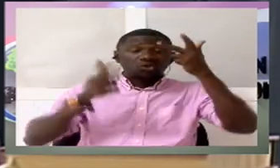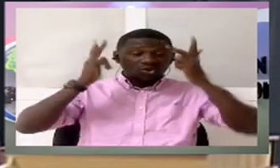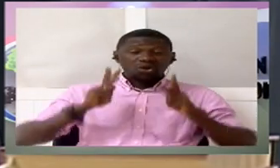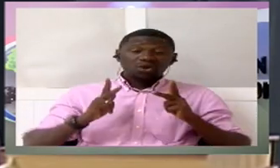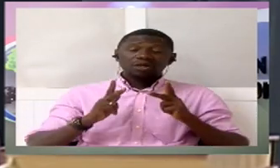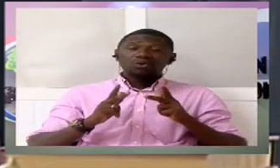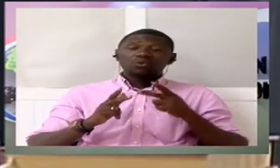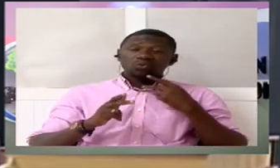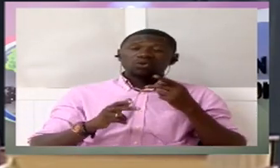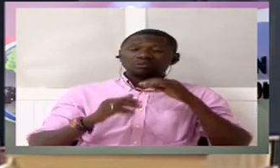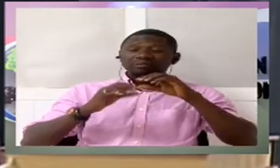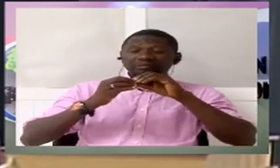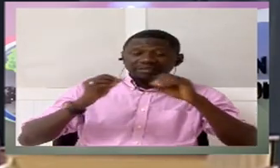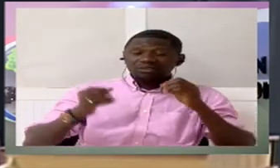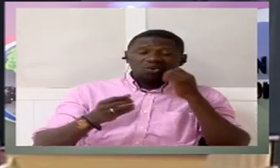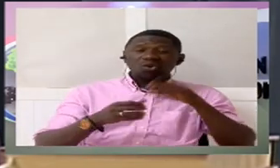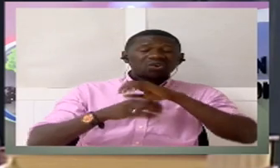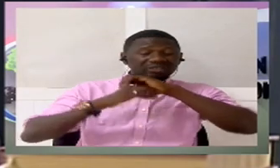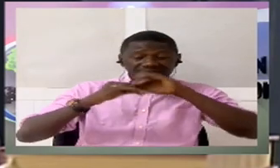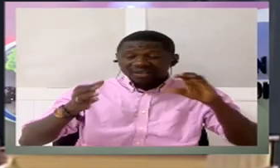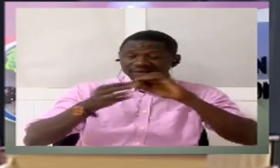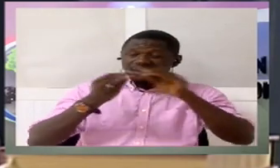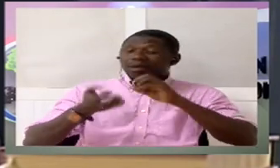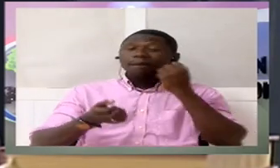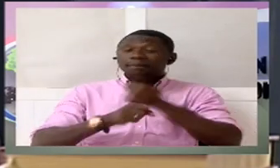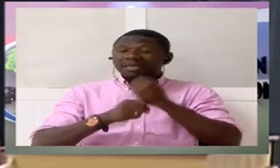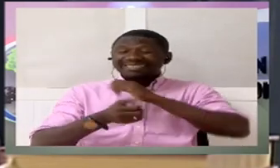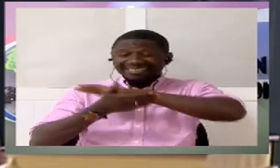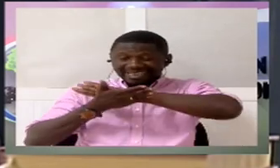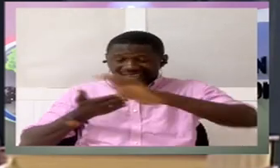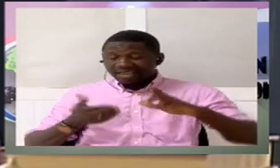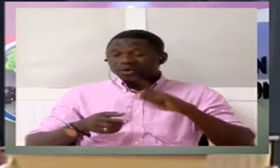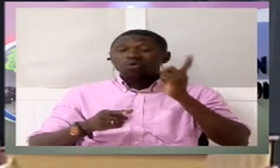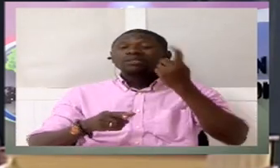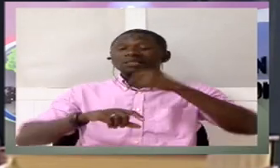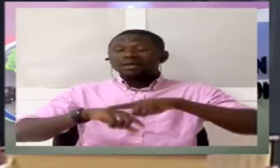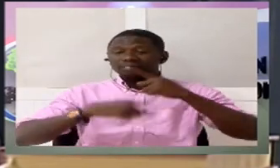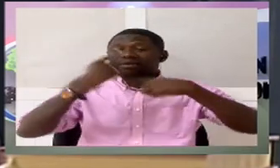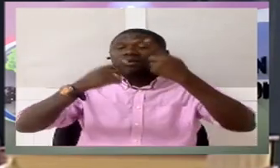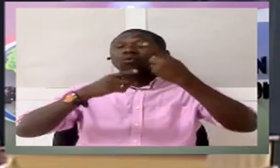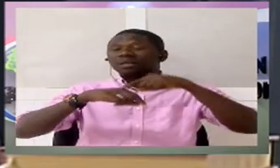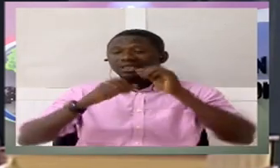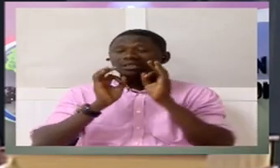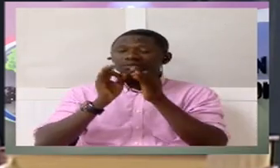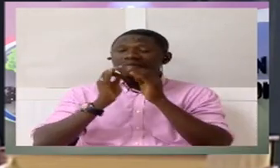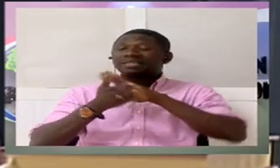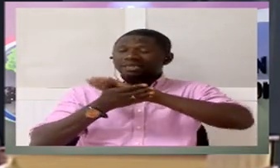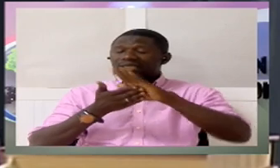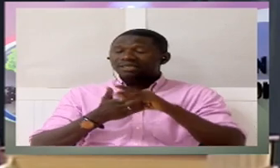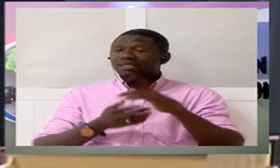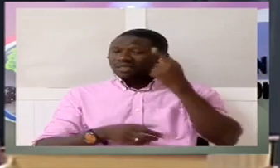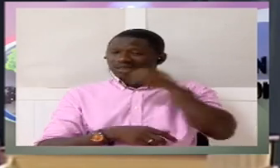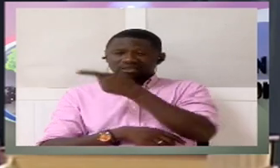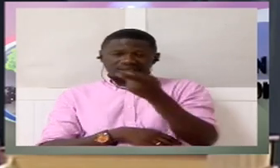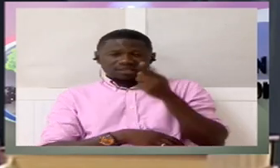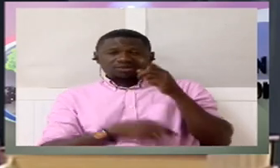kill him. And this lawyer was unraveling these plans one at a time. Yajeko ni ma nyimbondije. So they saw that if